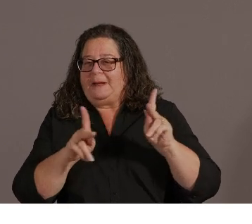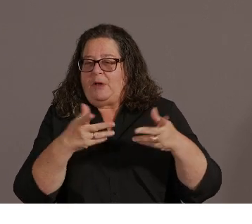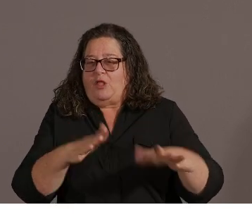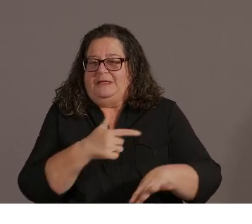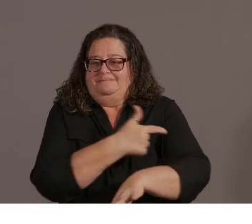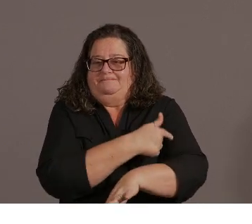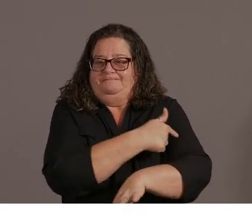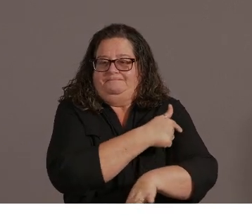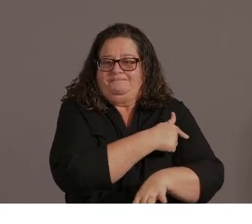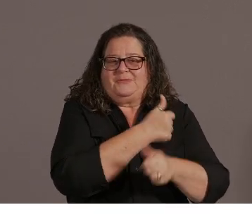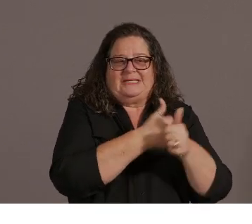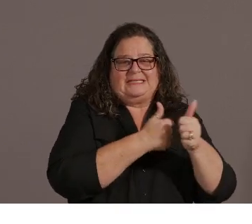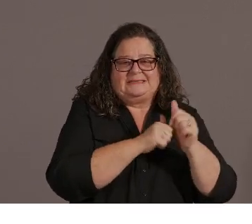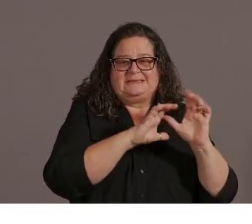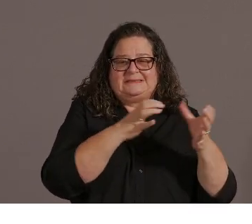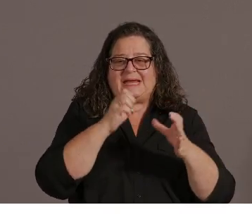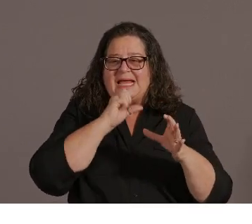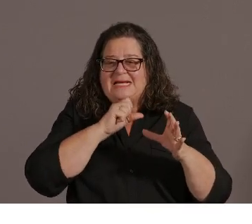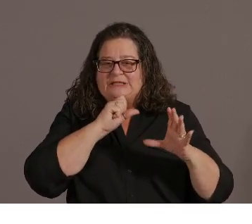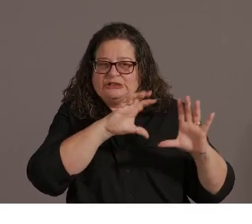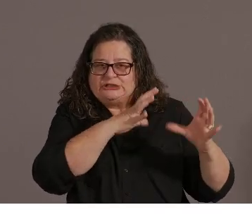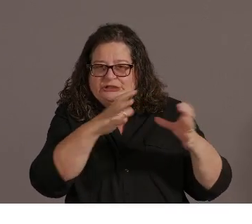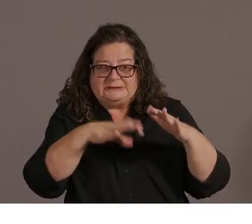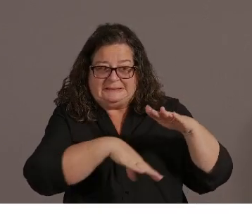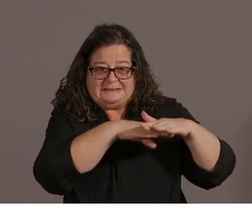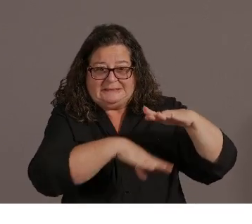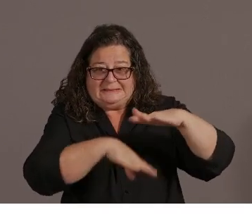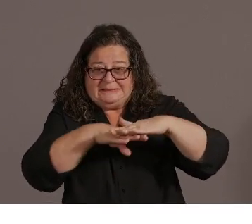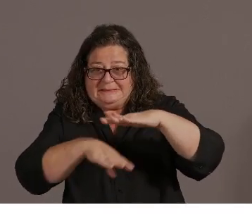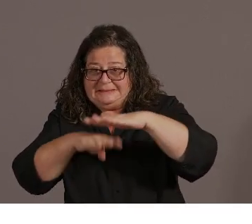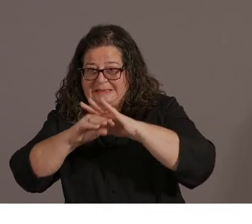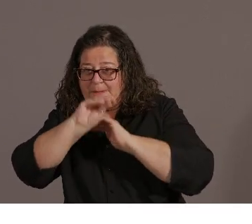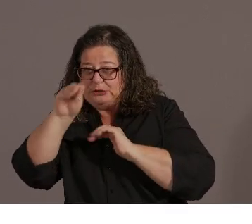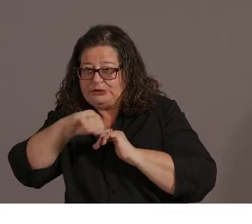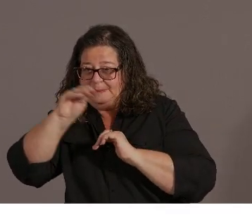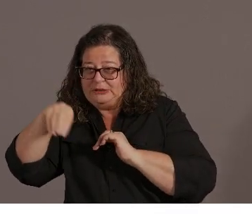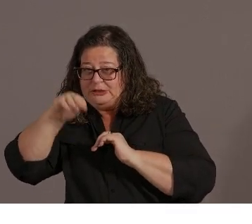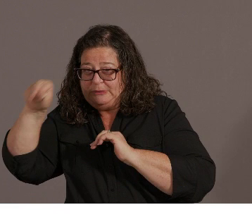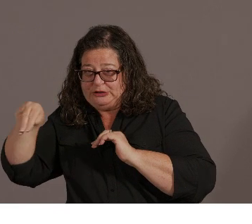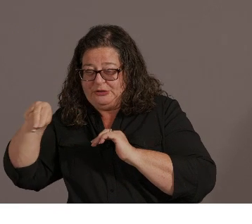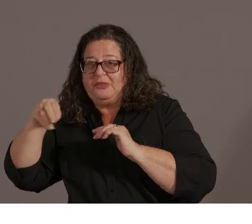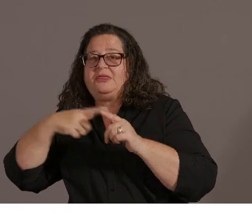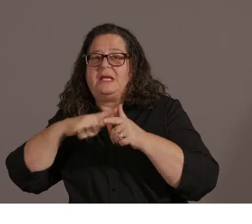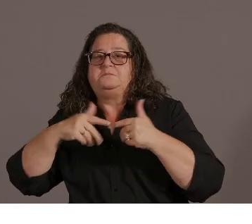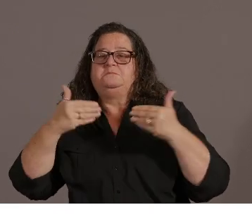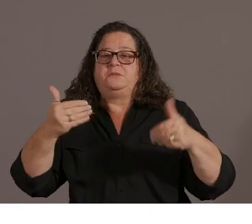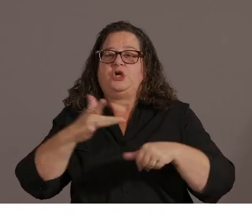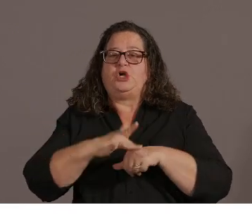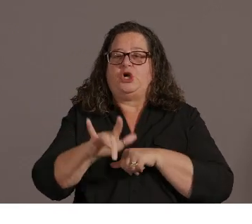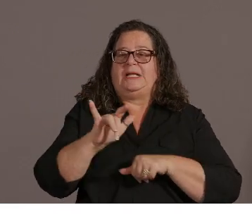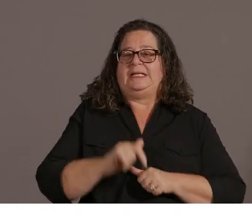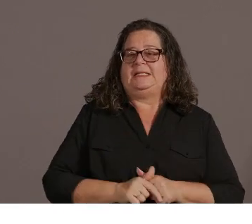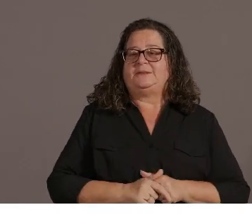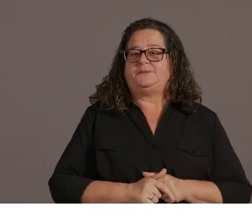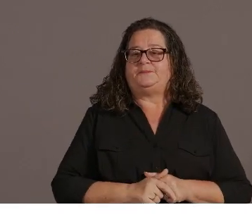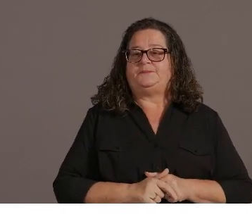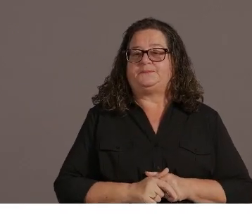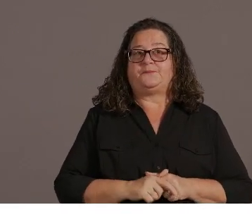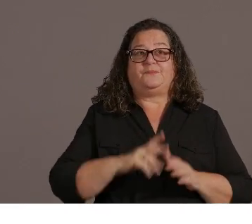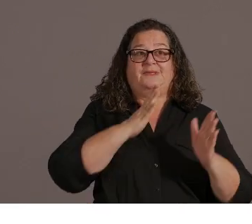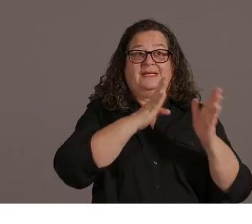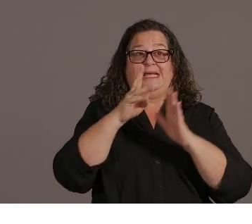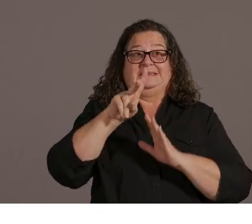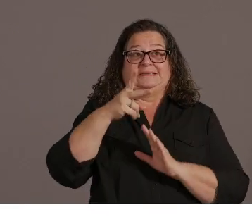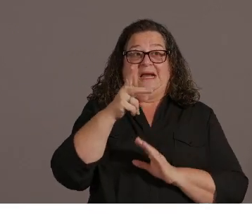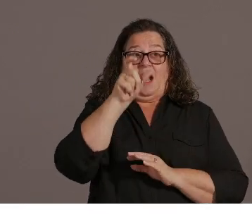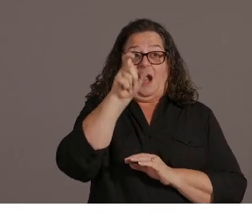the state has currently vaccinated. But you can see that second column from the right shows the estimated coverage of